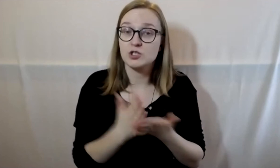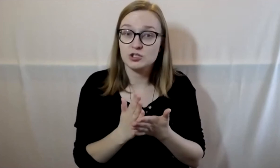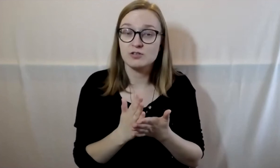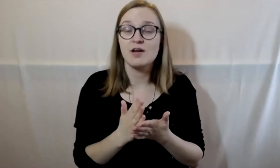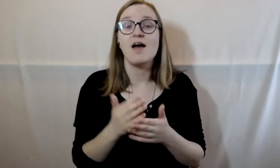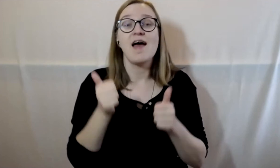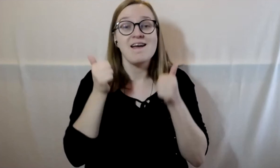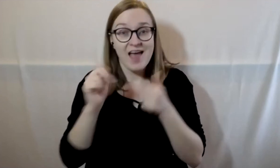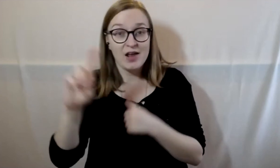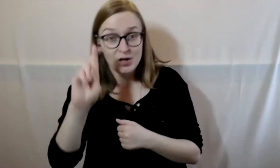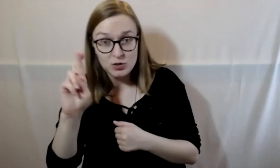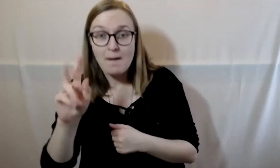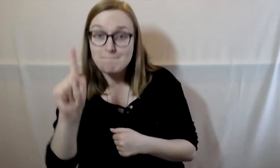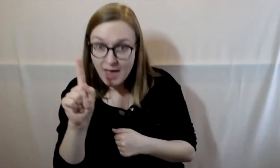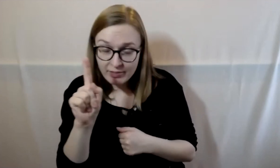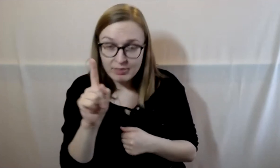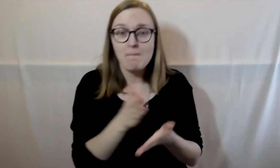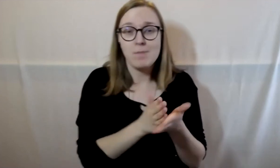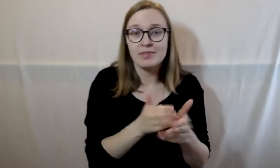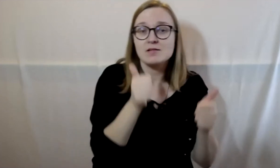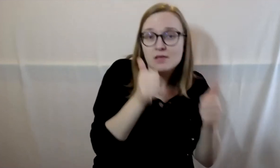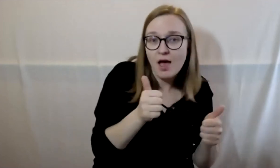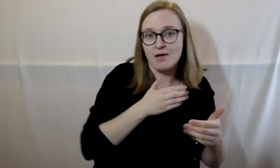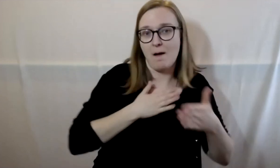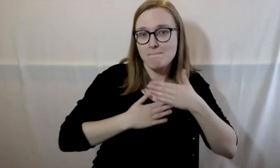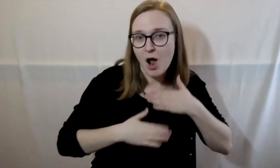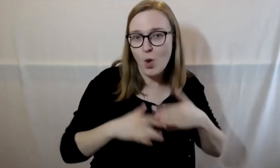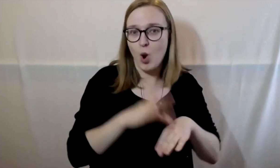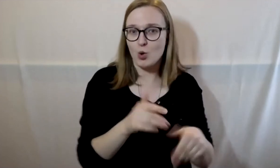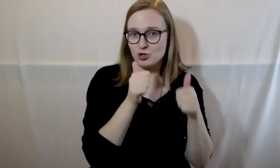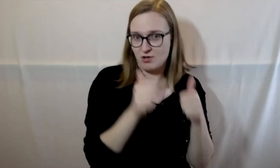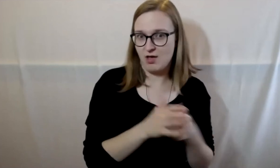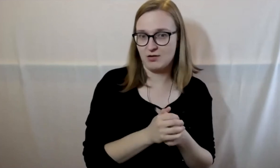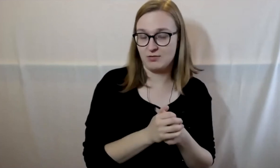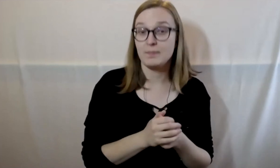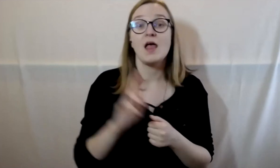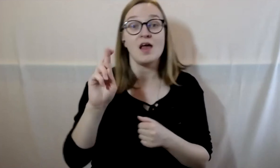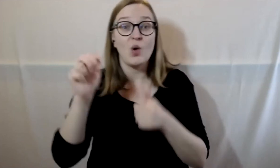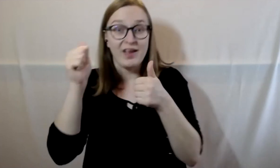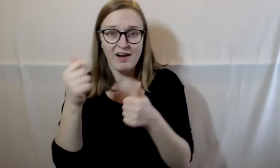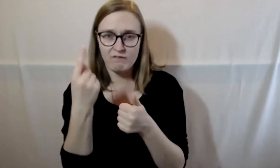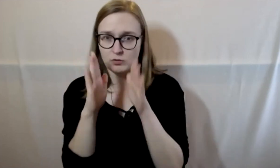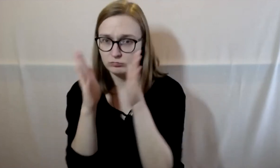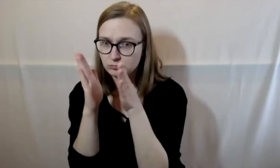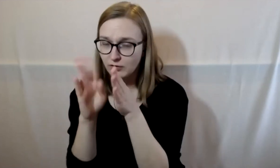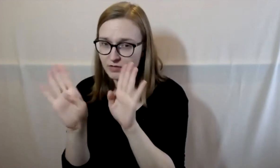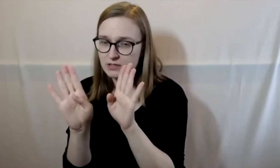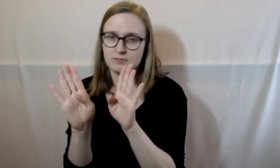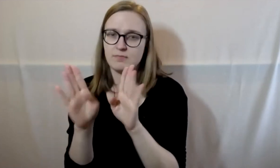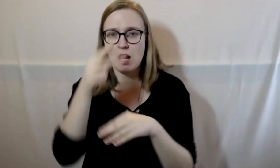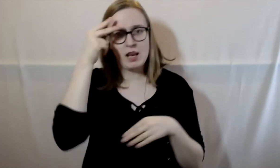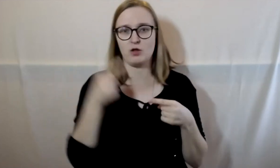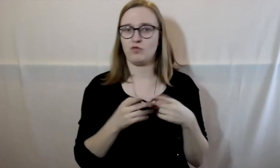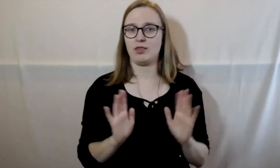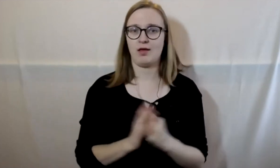pleasant, meaningful experiences. So only high results are not enough for Lithuania. Going to